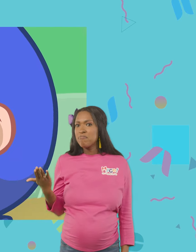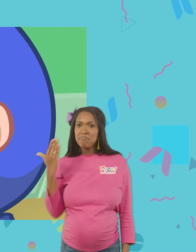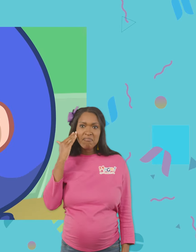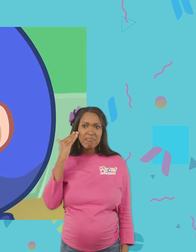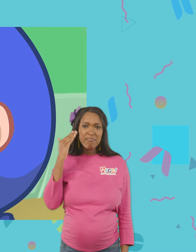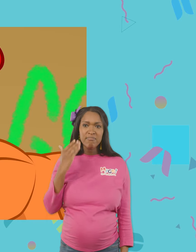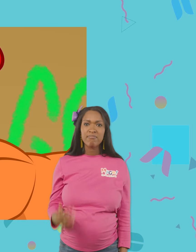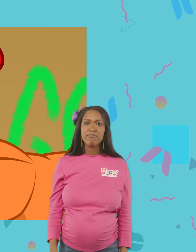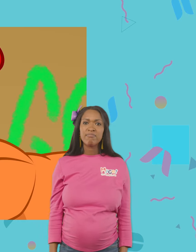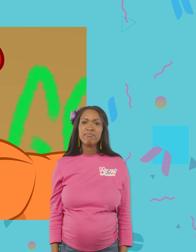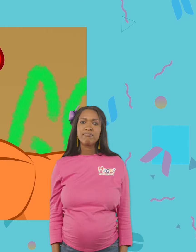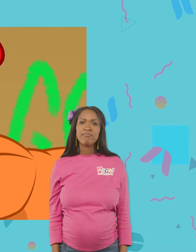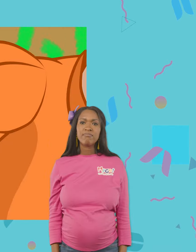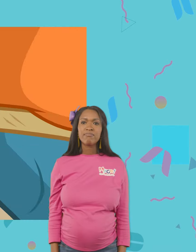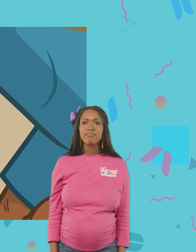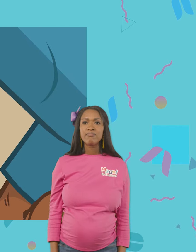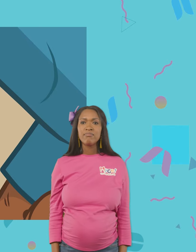You know, girl stuff.